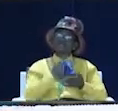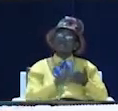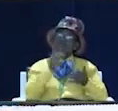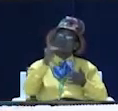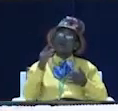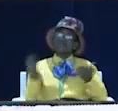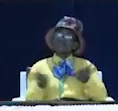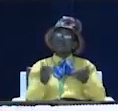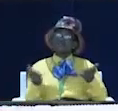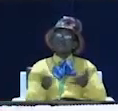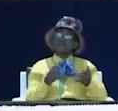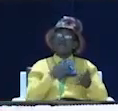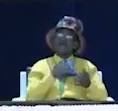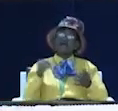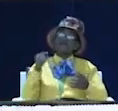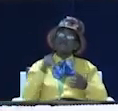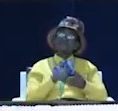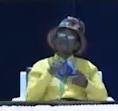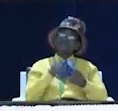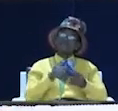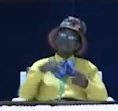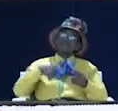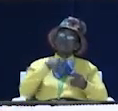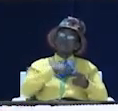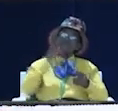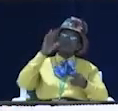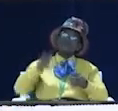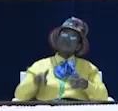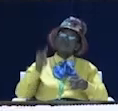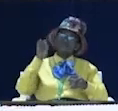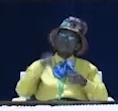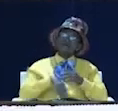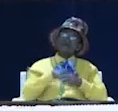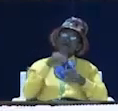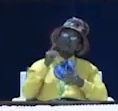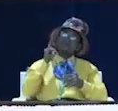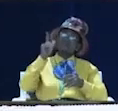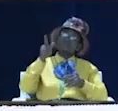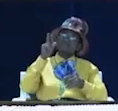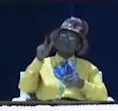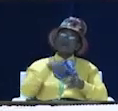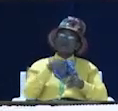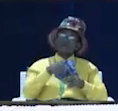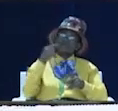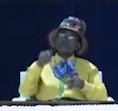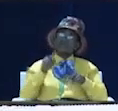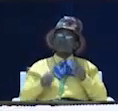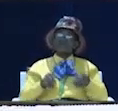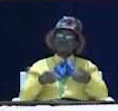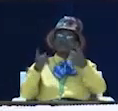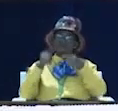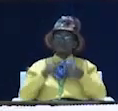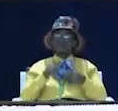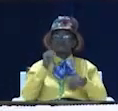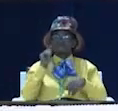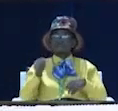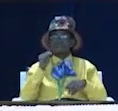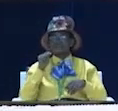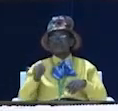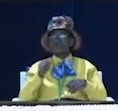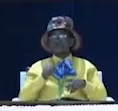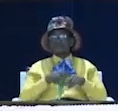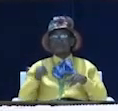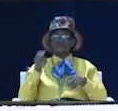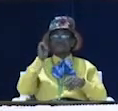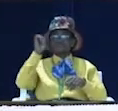there's someone here. And then we will discover later on, when the fellow comes to testify, he said, but how do